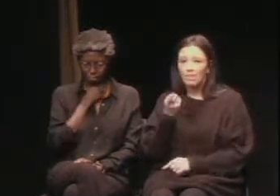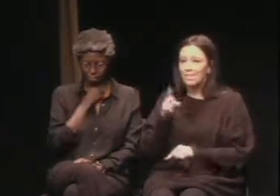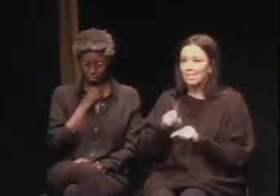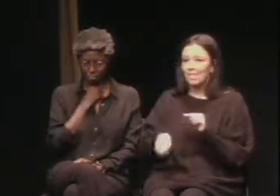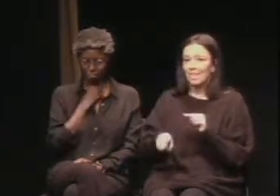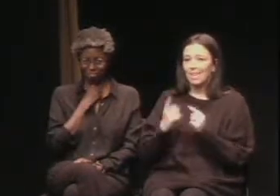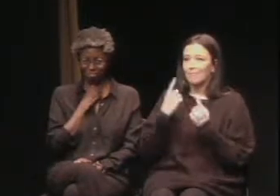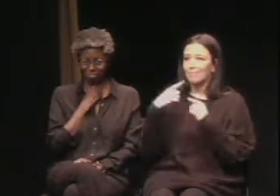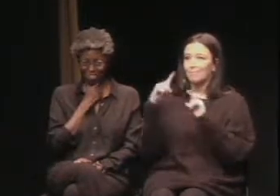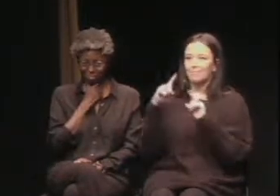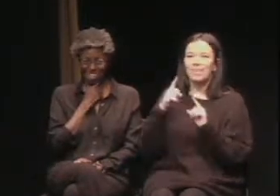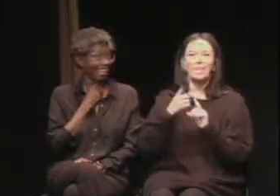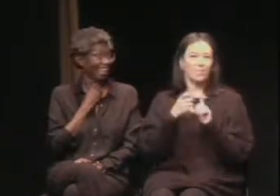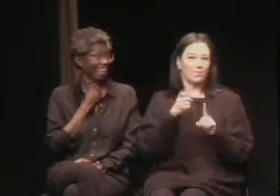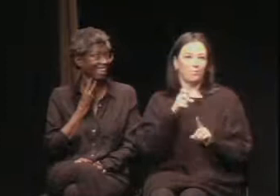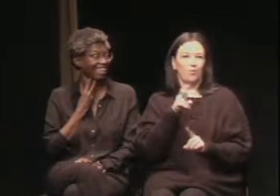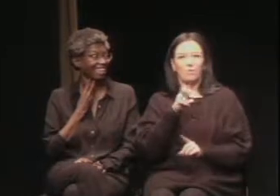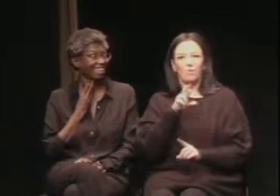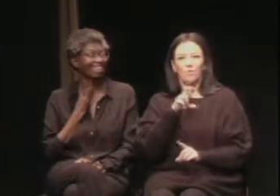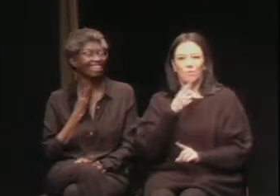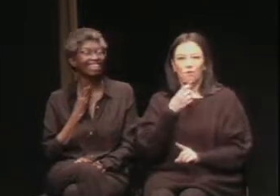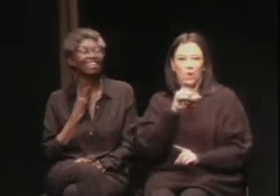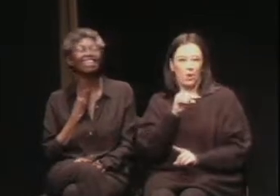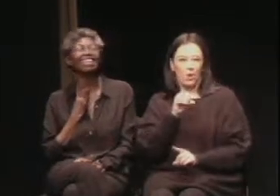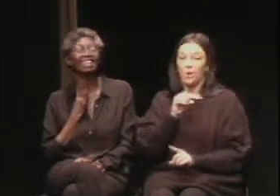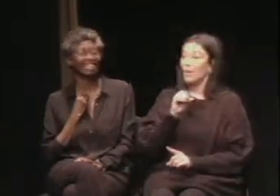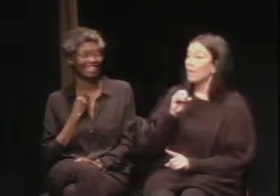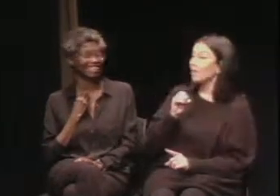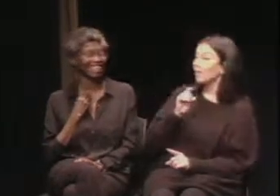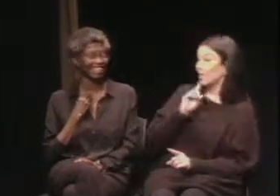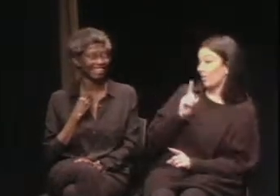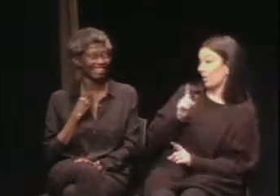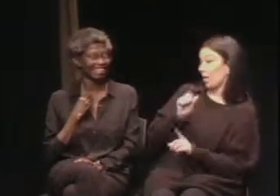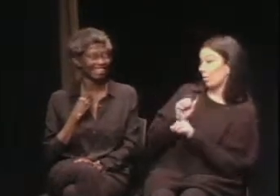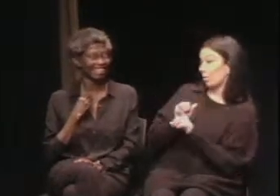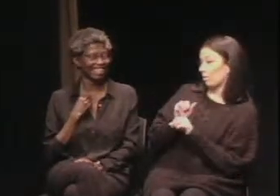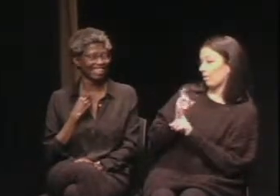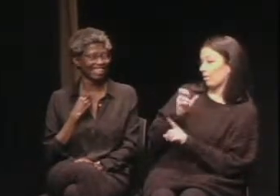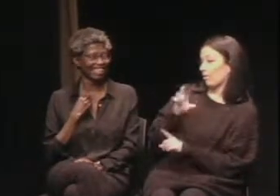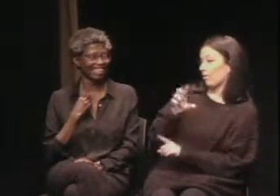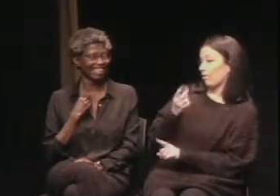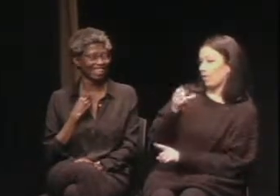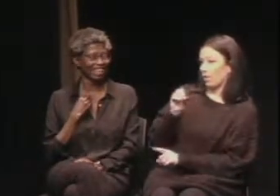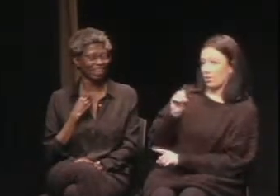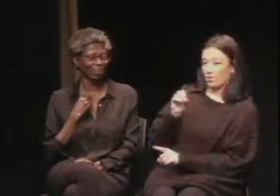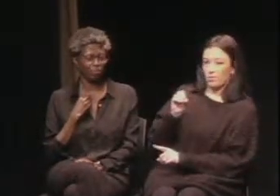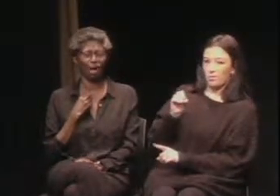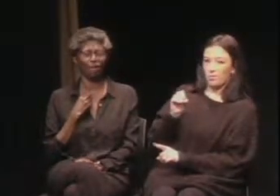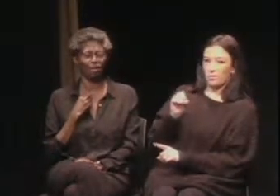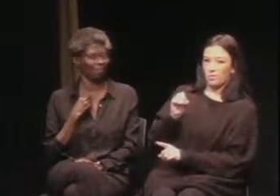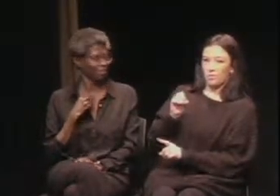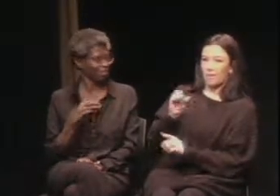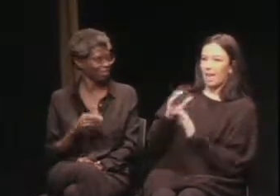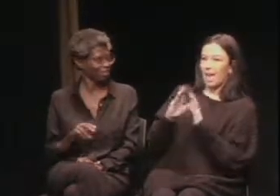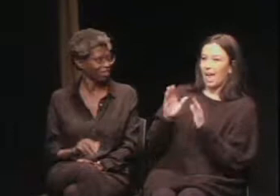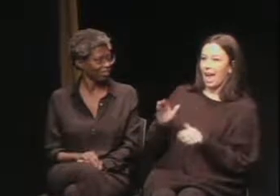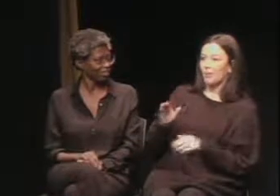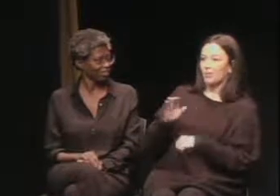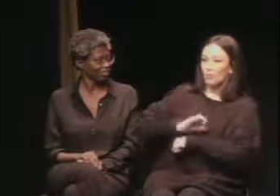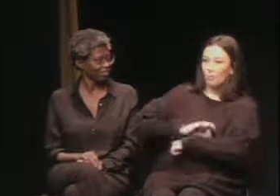that's from a Virgo. Yeah. And that's a triple Virgo. Oh, no. I also have Virgo rising. Oh,